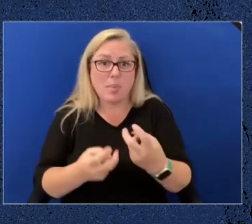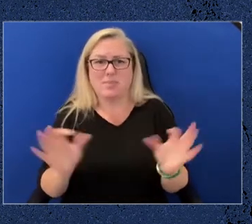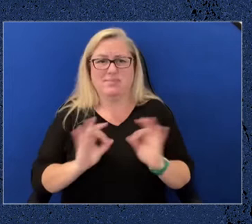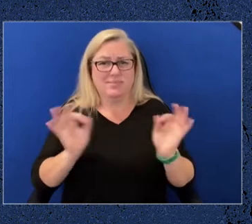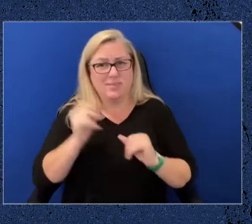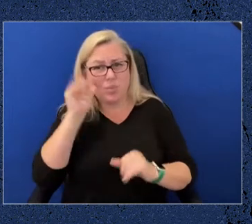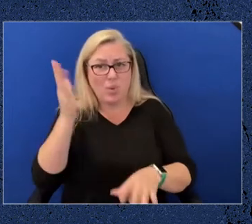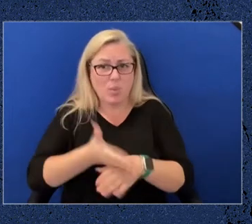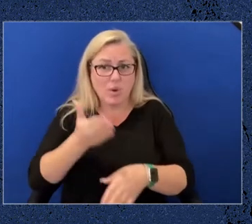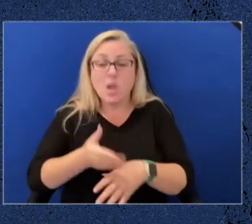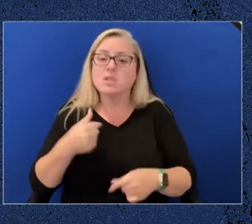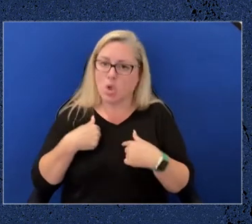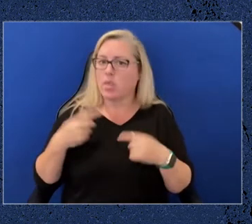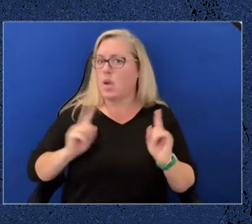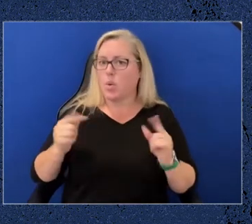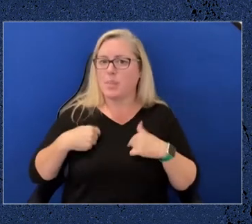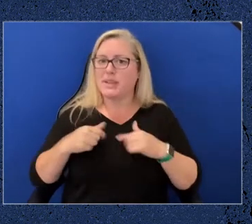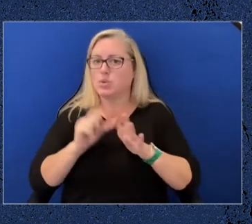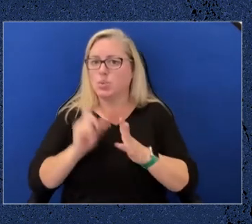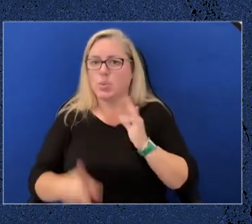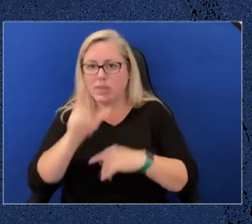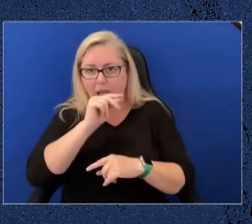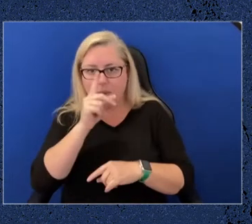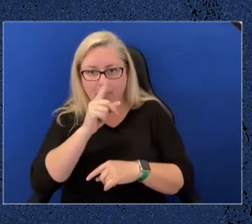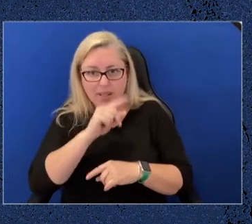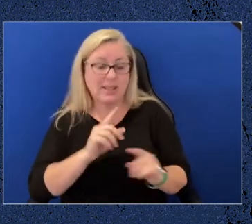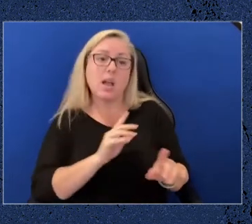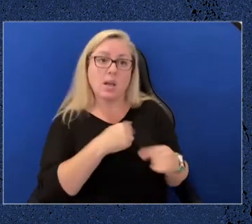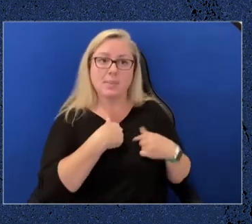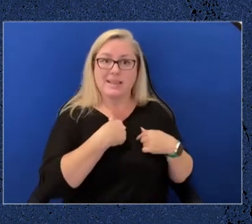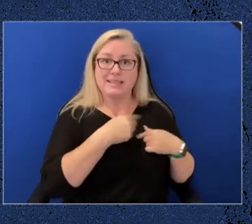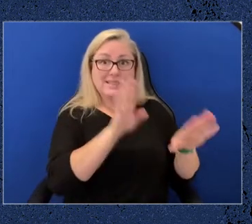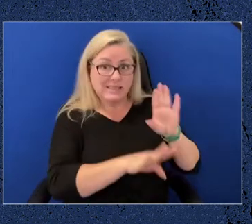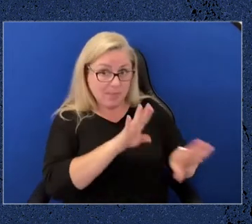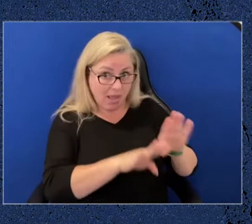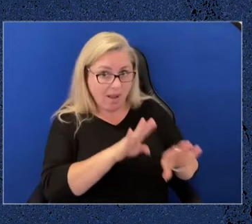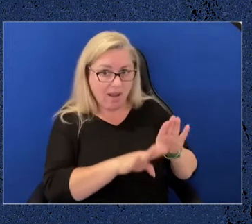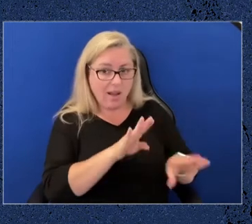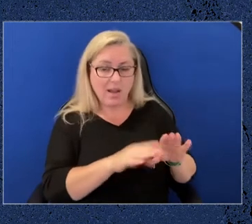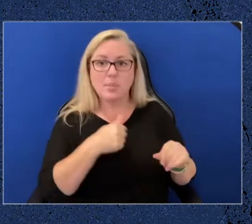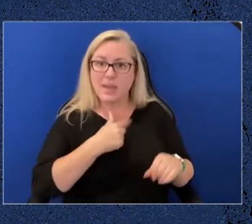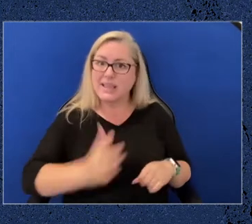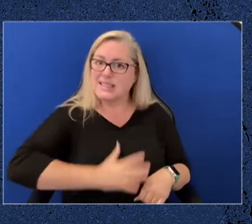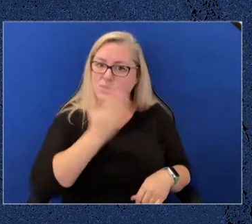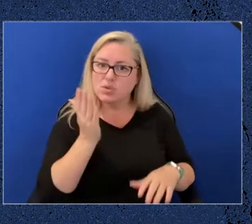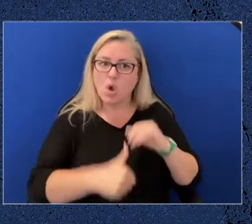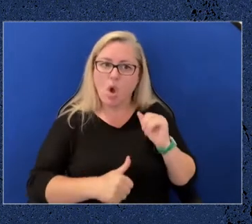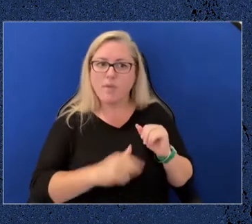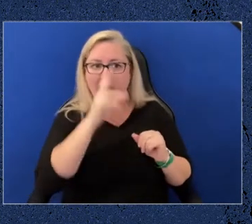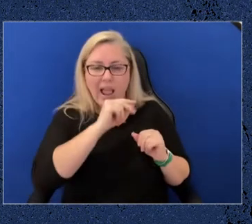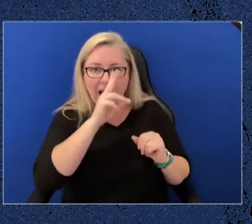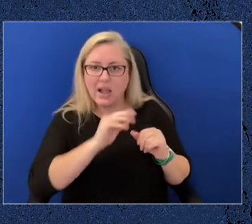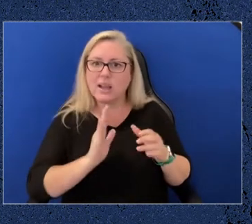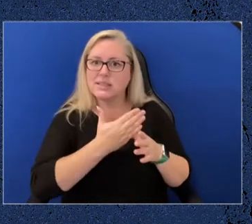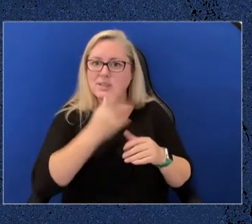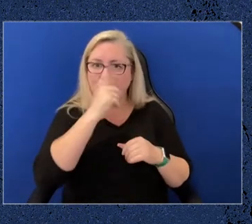I'm doing with the youth. I do similar things, not a lot with young people, but the interesting thing about young Indigenous people is that they're